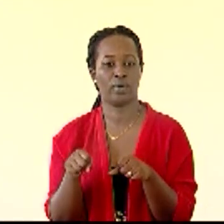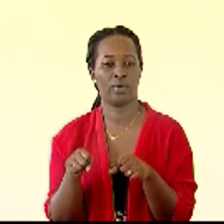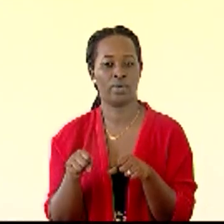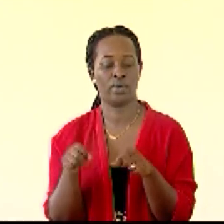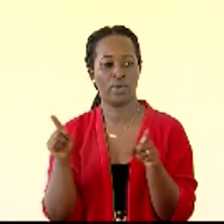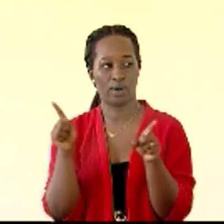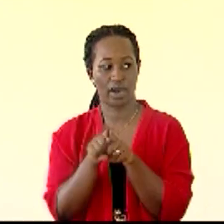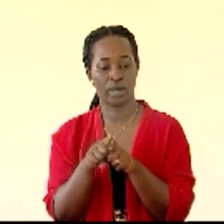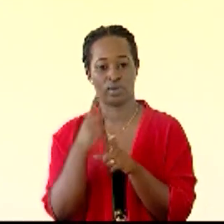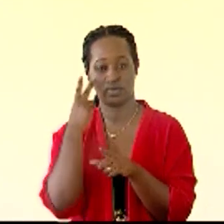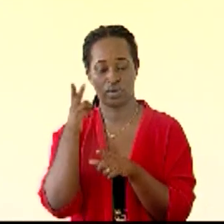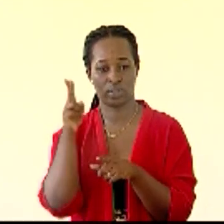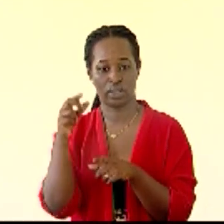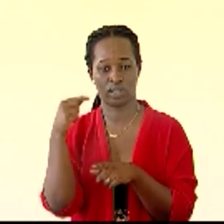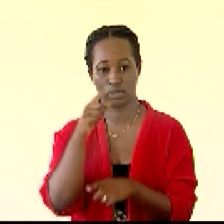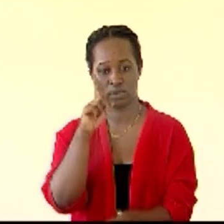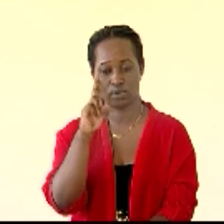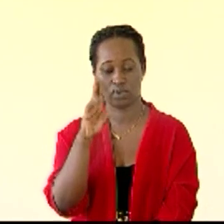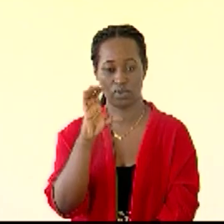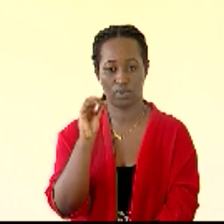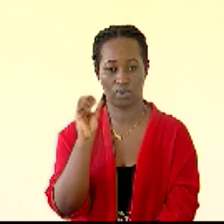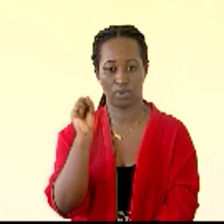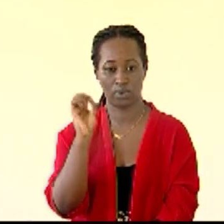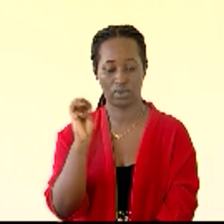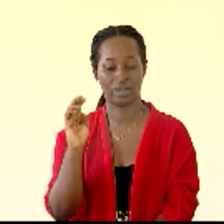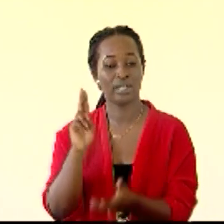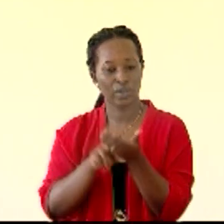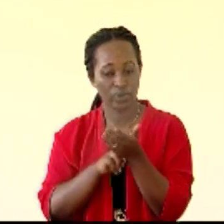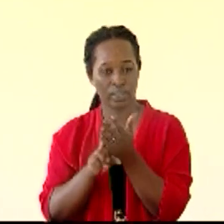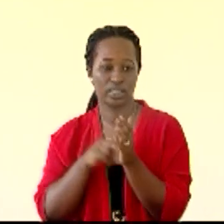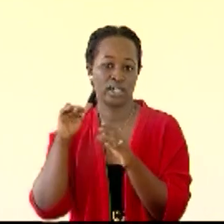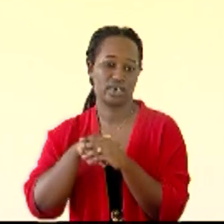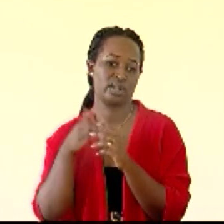as soon as this glucose is produced, it is again used up by the plant?